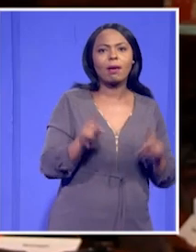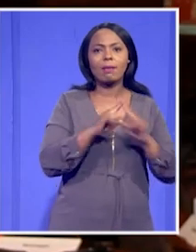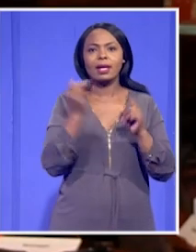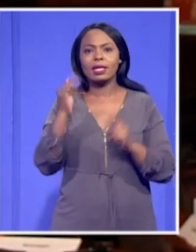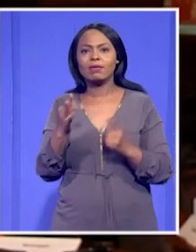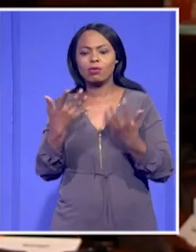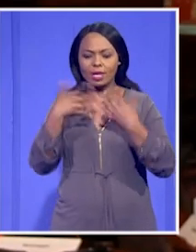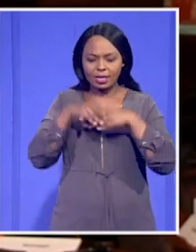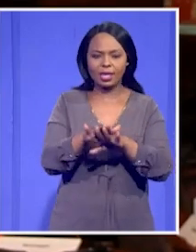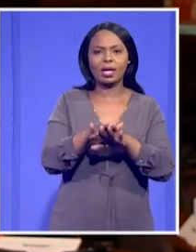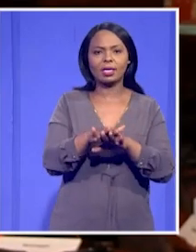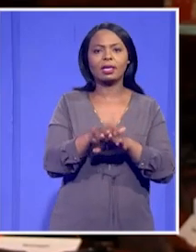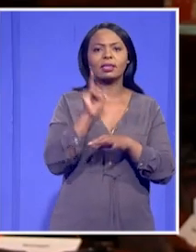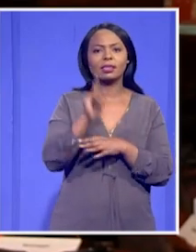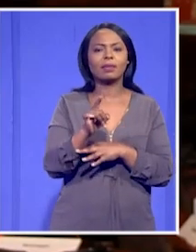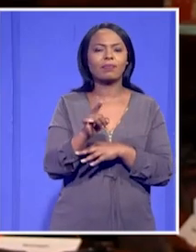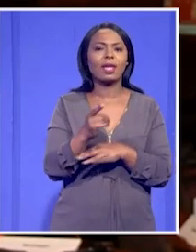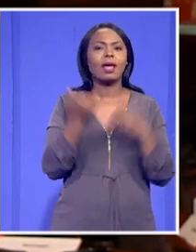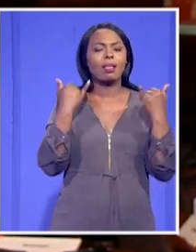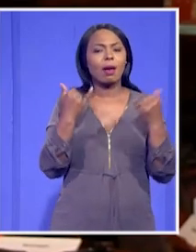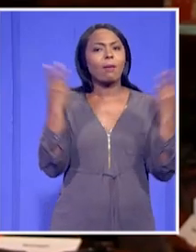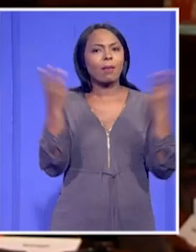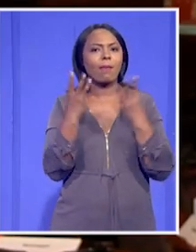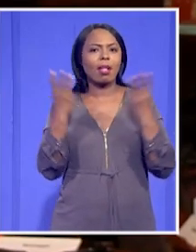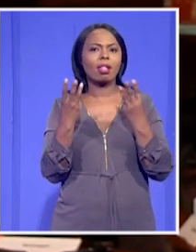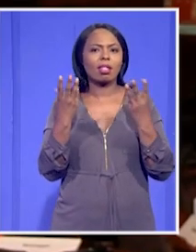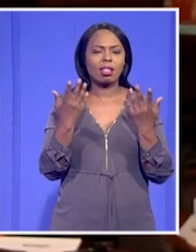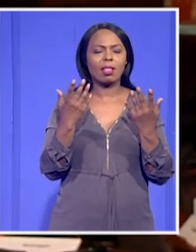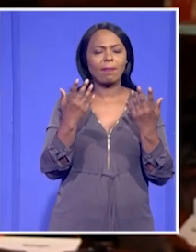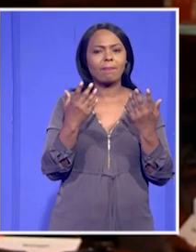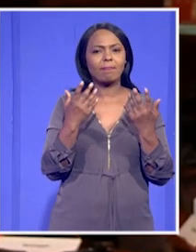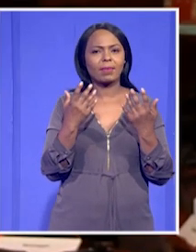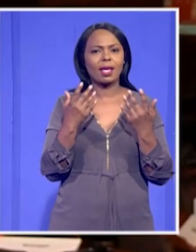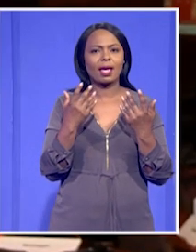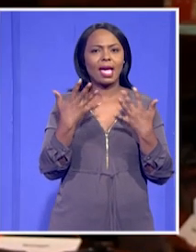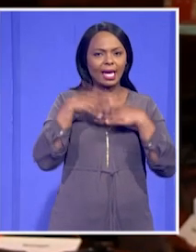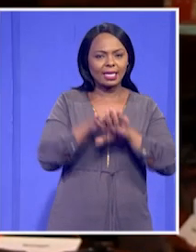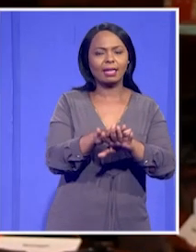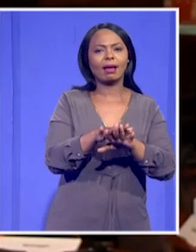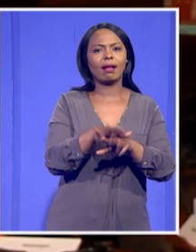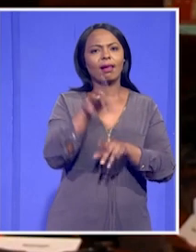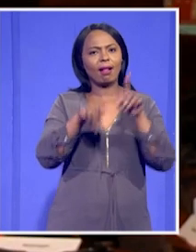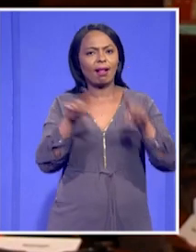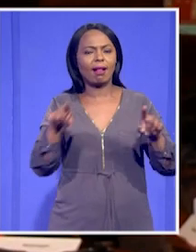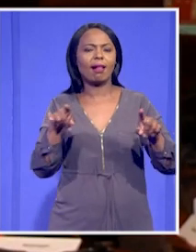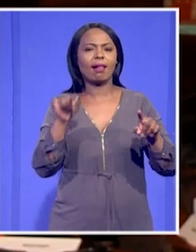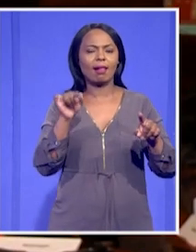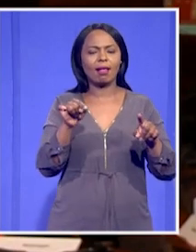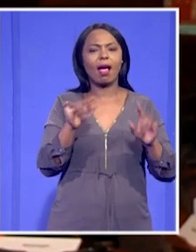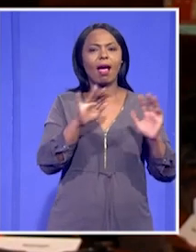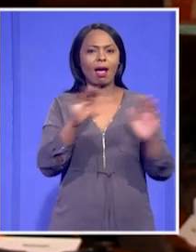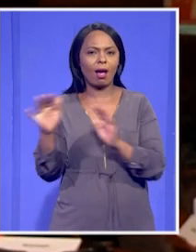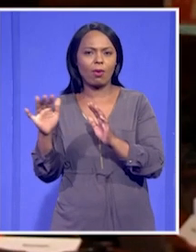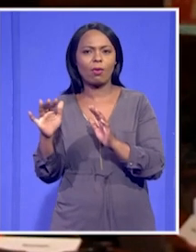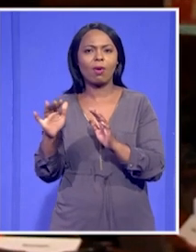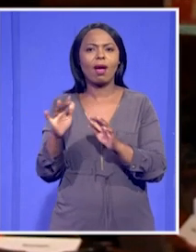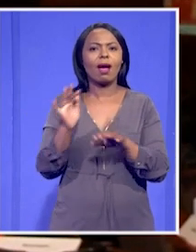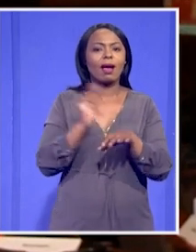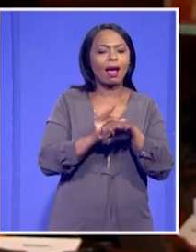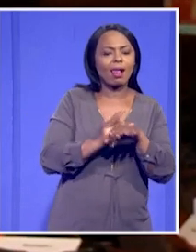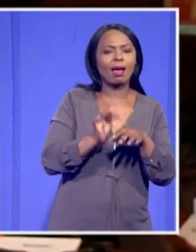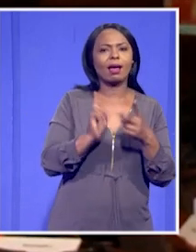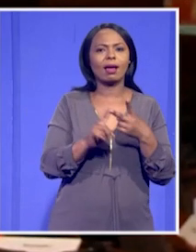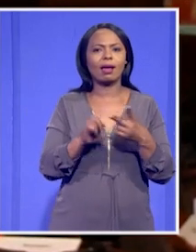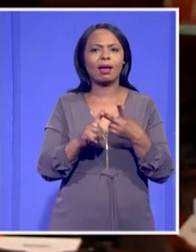settlement, then people integrate across color, across